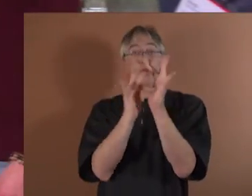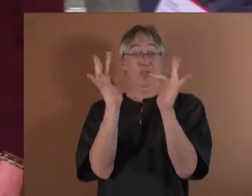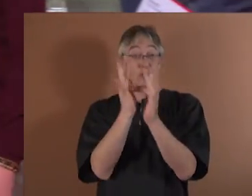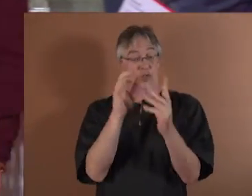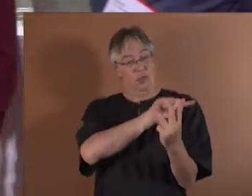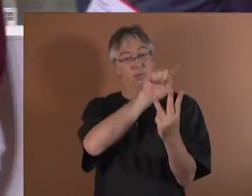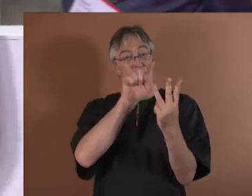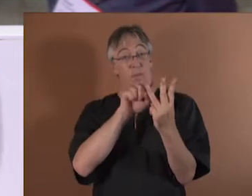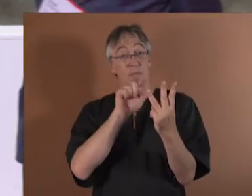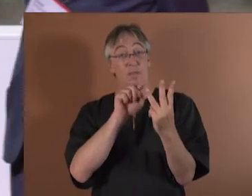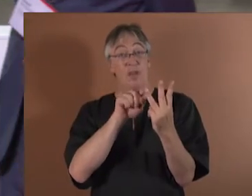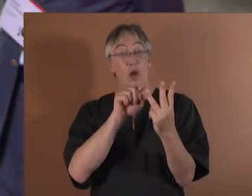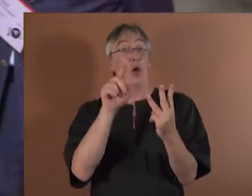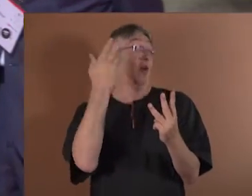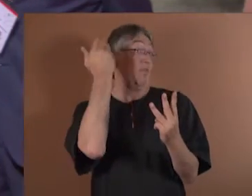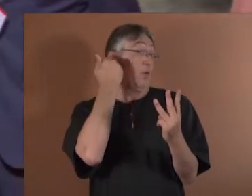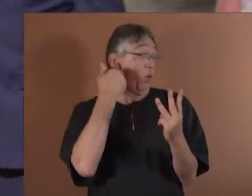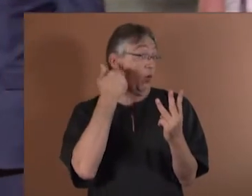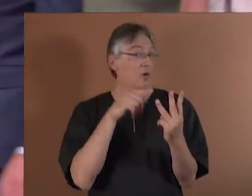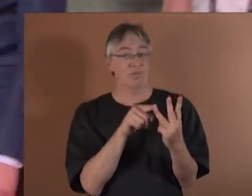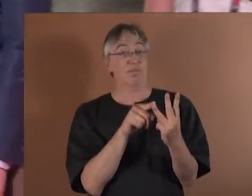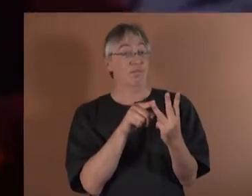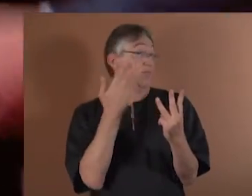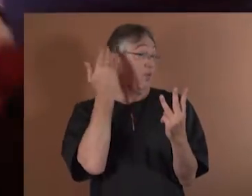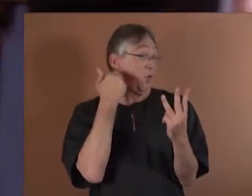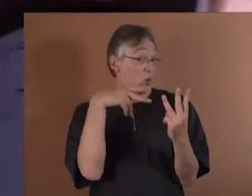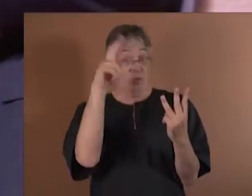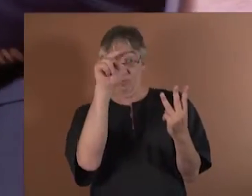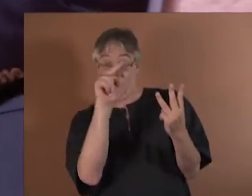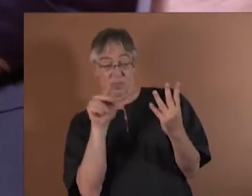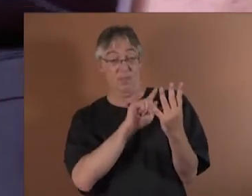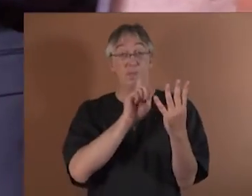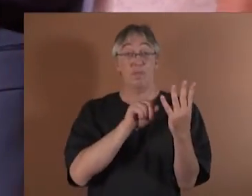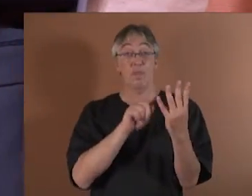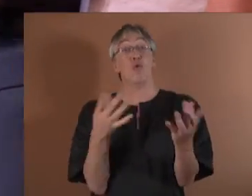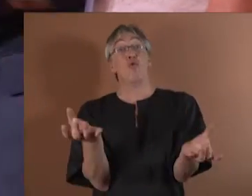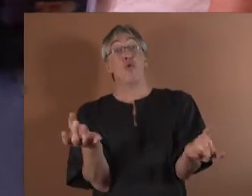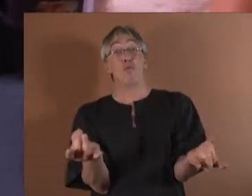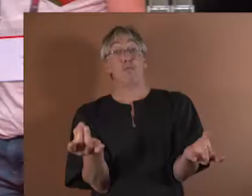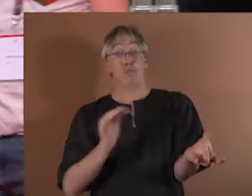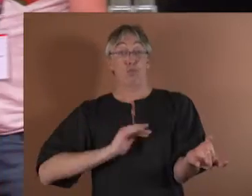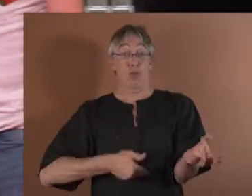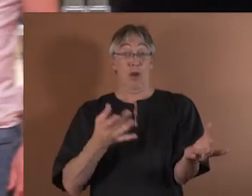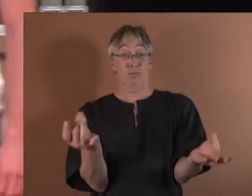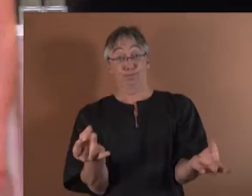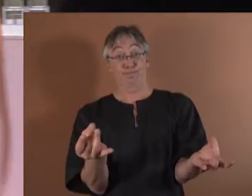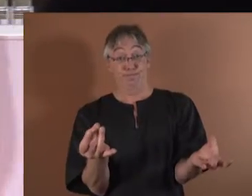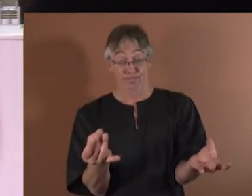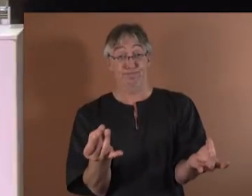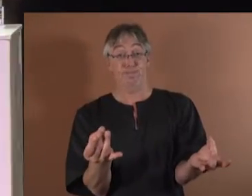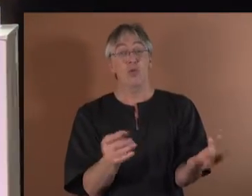I'll give you Van Gogh. Van Gogh. I'll give you Buddha. Buddha. And I'll give you